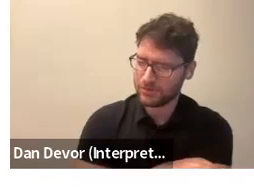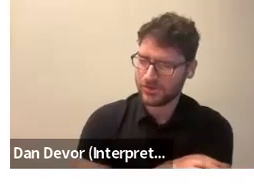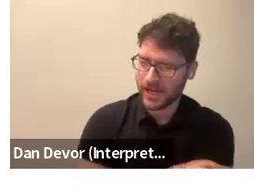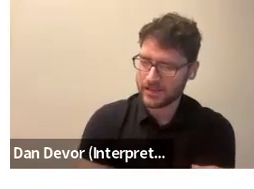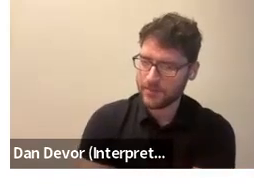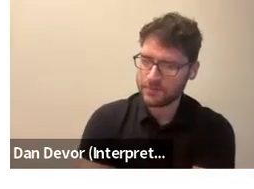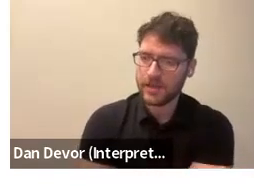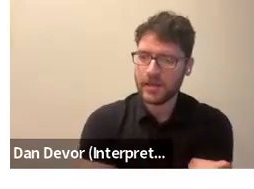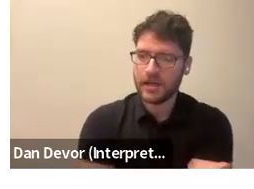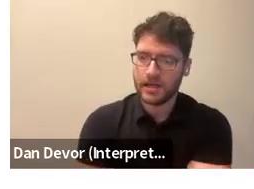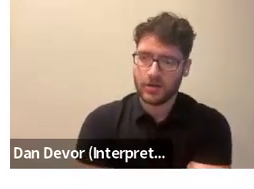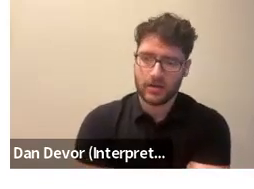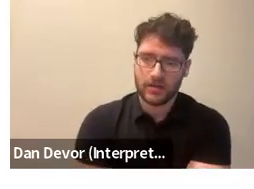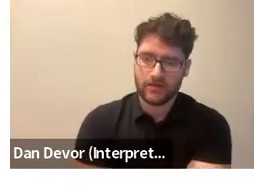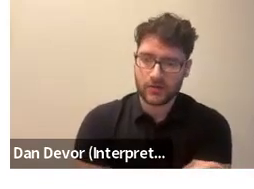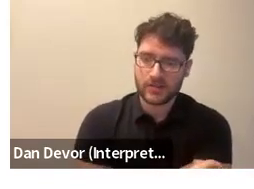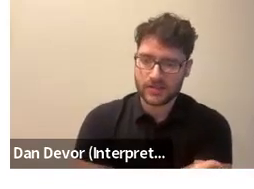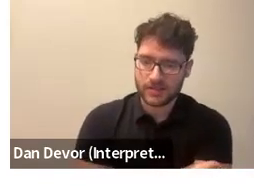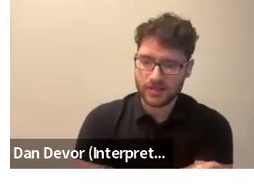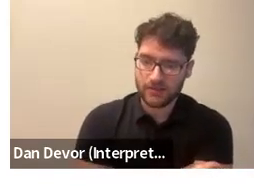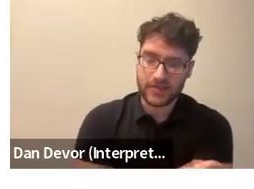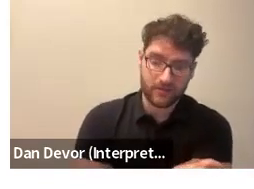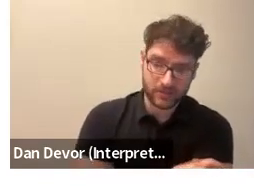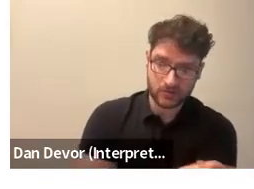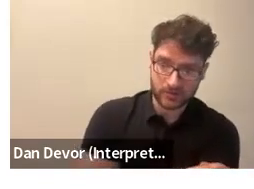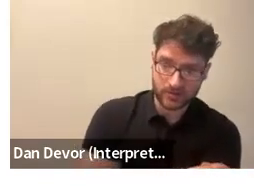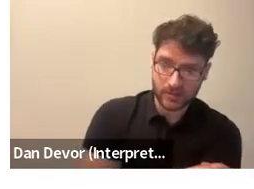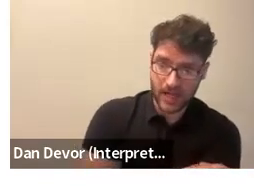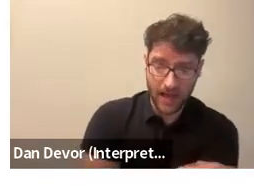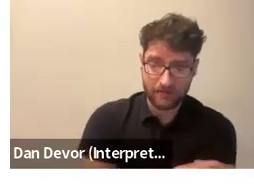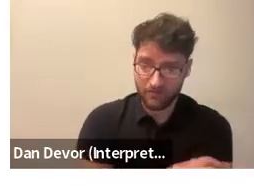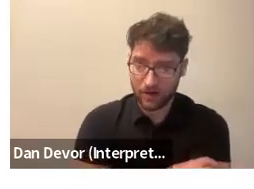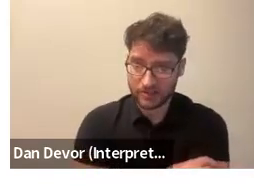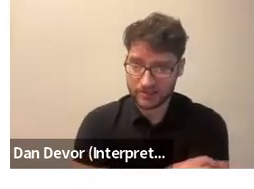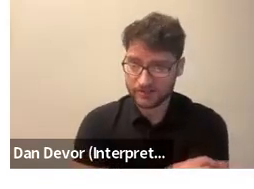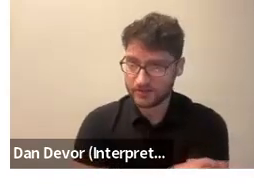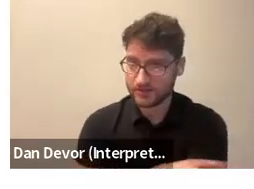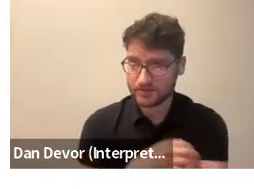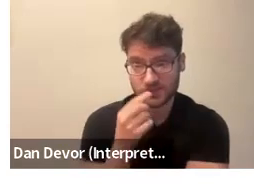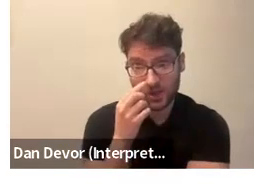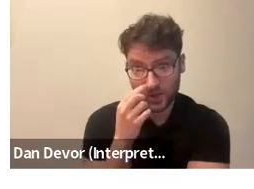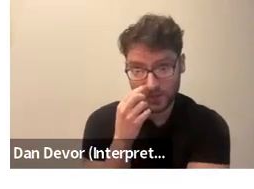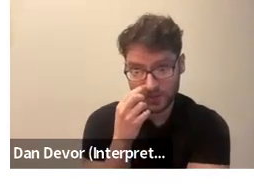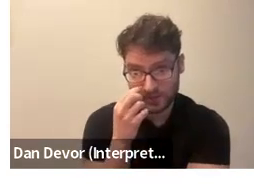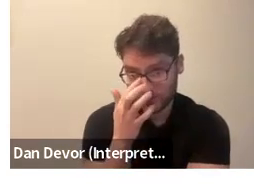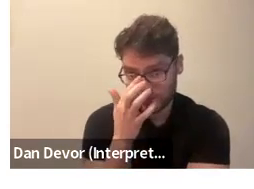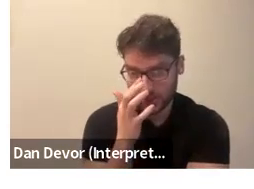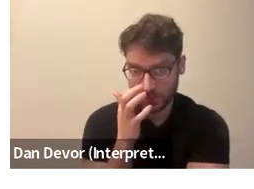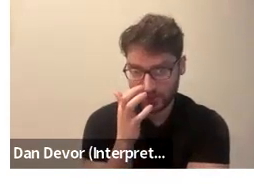than 10% of those of deaf children have deaf parents.